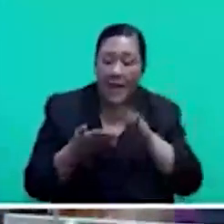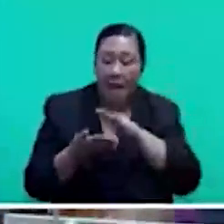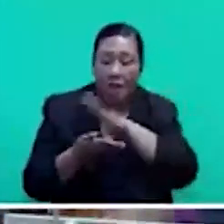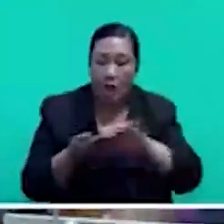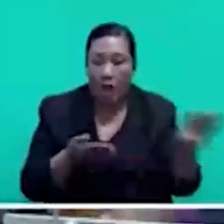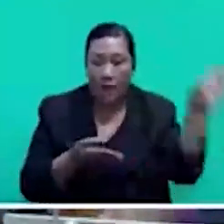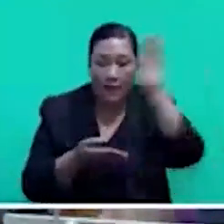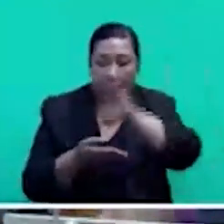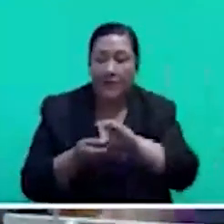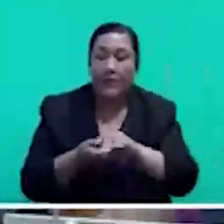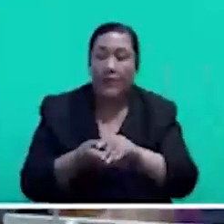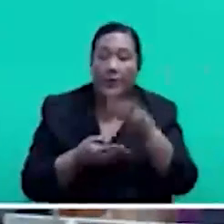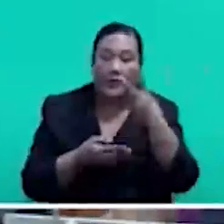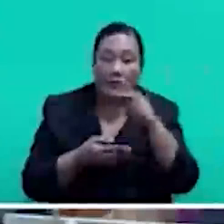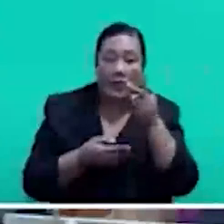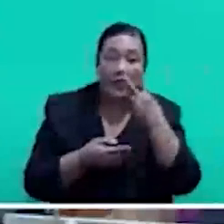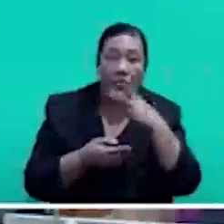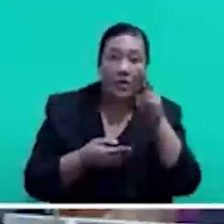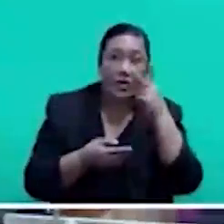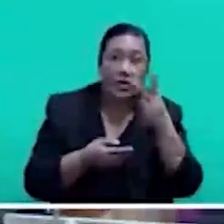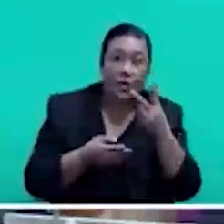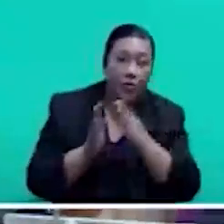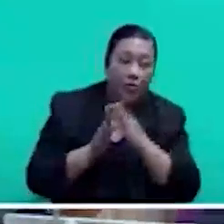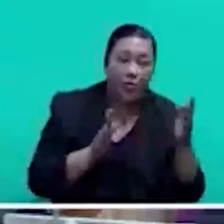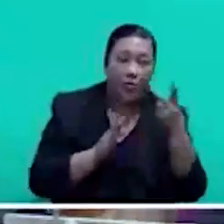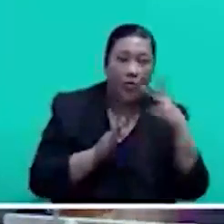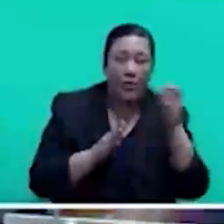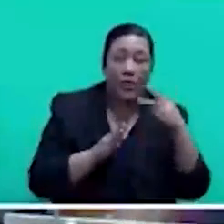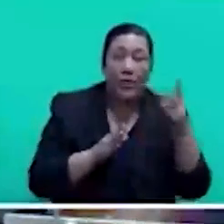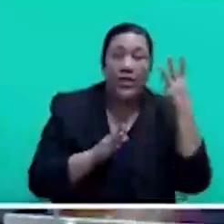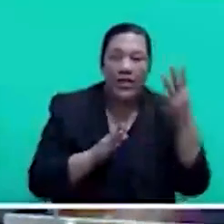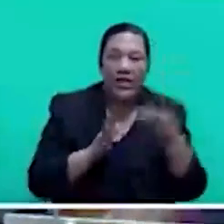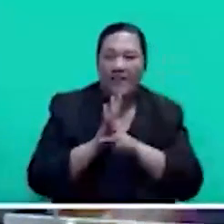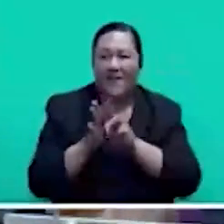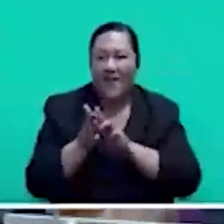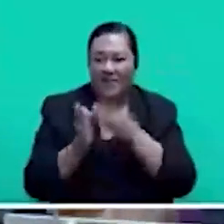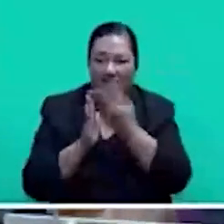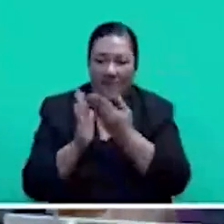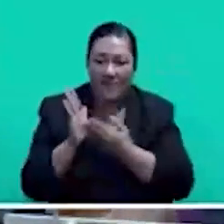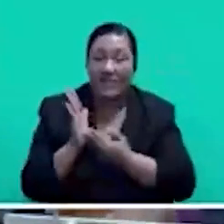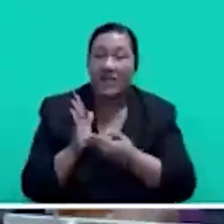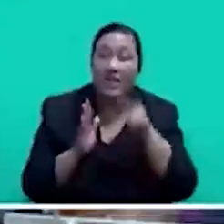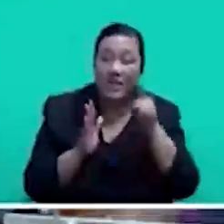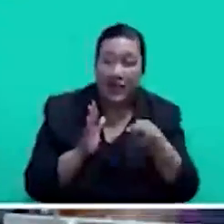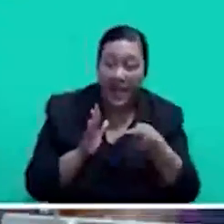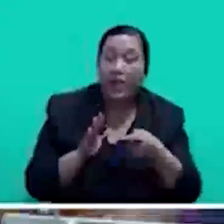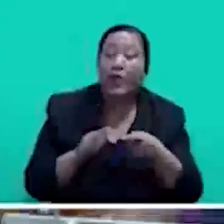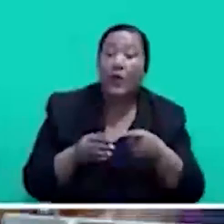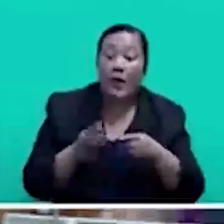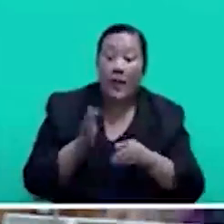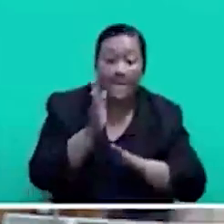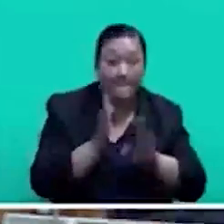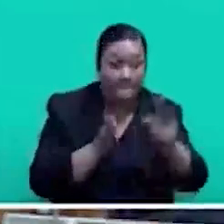the 2022-2023 revised budget. This commitment by government will surely bolster policing activities that